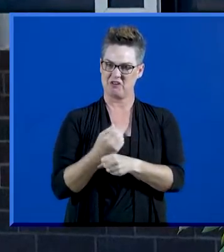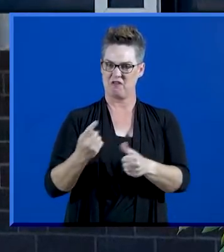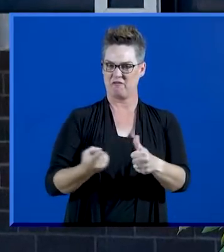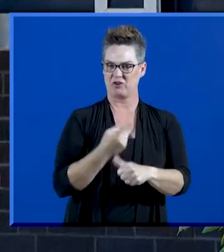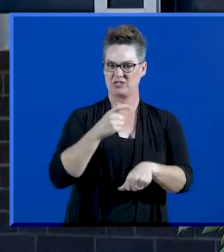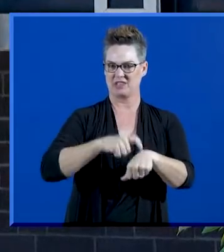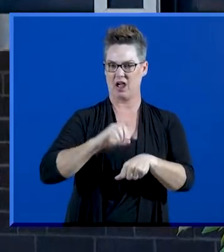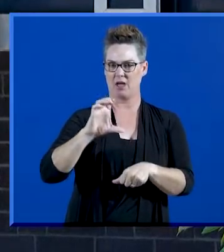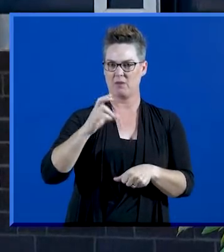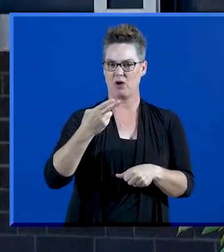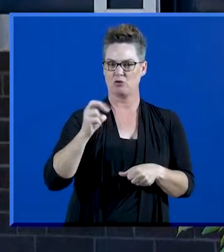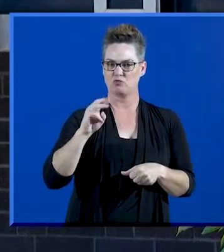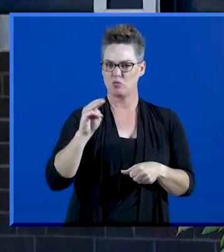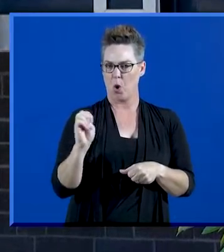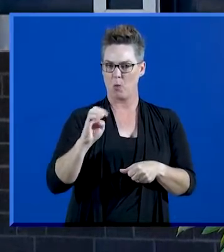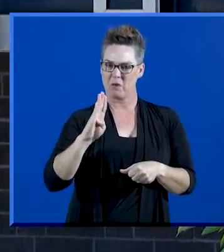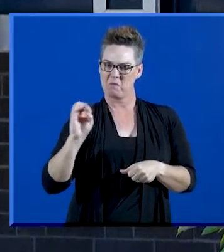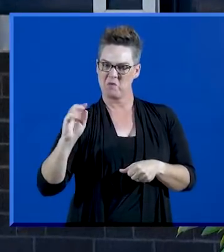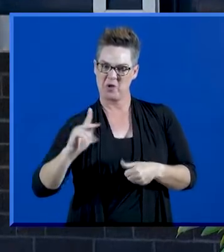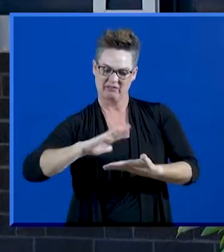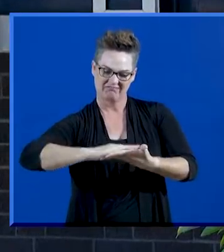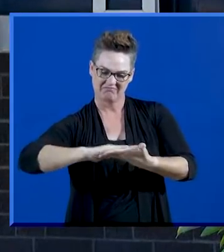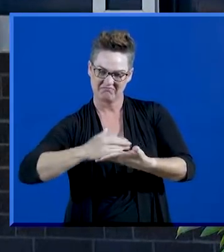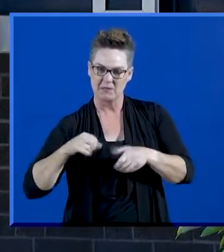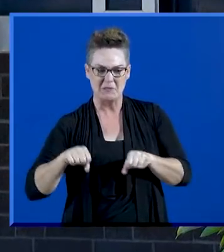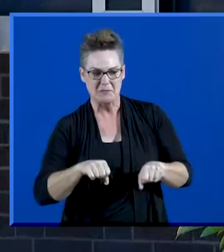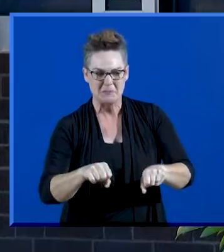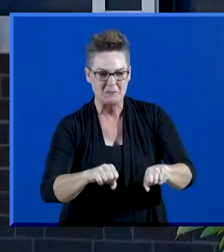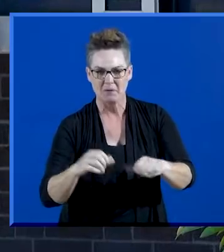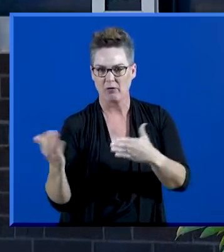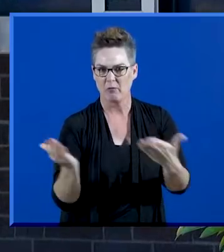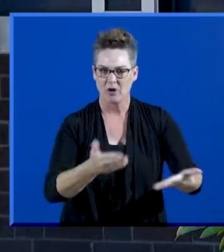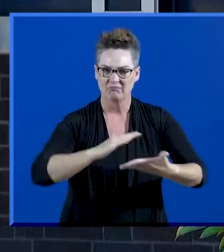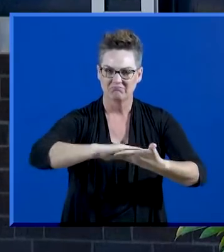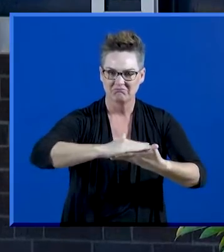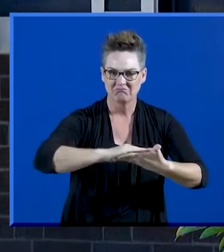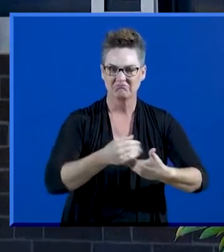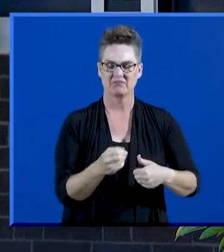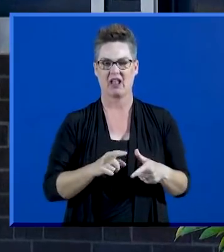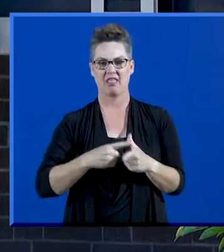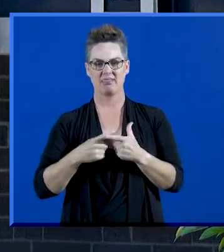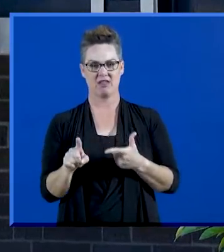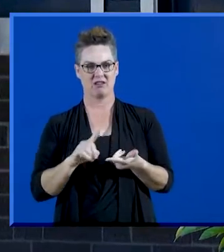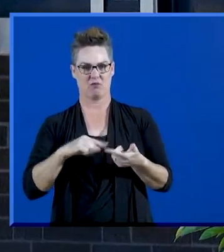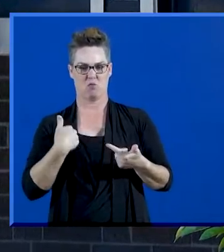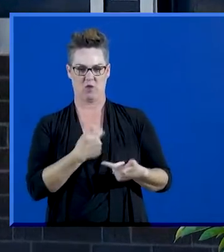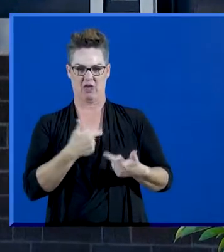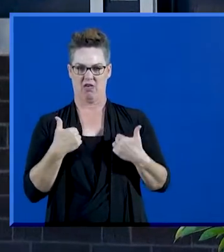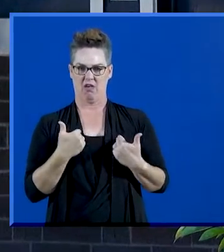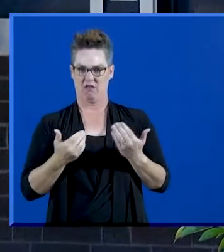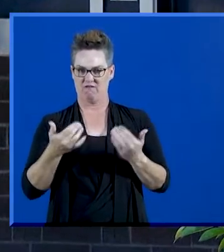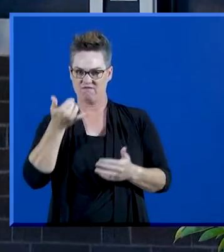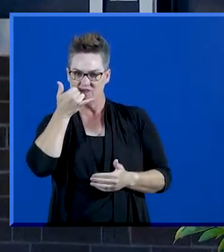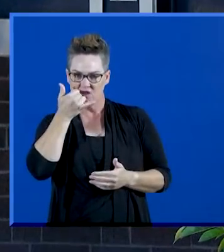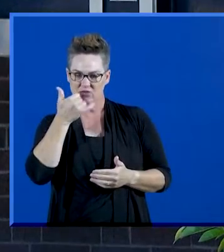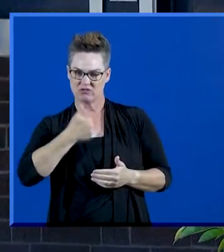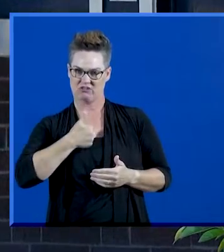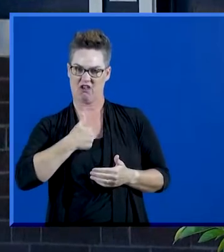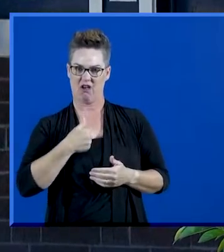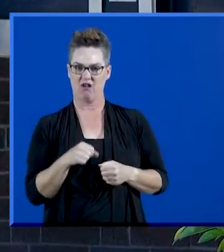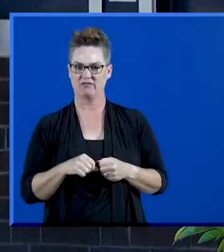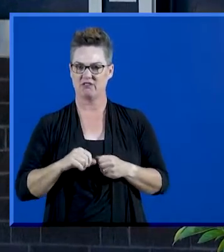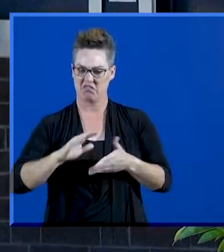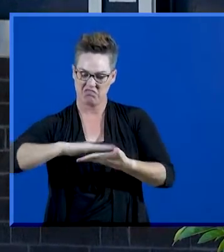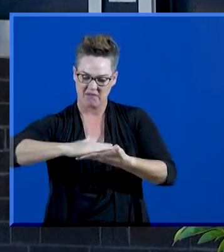year, our school brought in Chromebook carts for the teachers, and most of us gained technological autonomy through phones and laptops of our